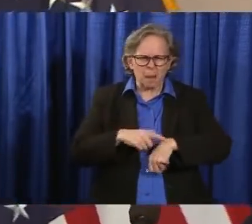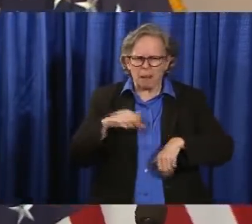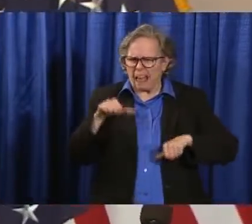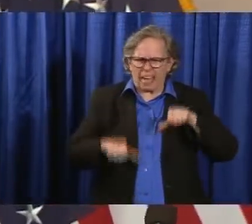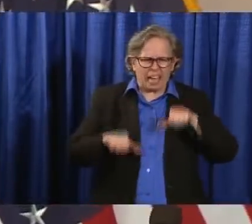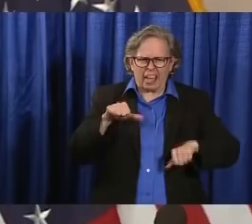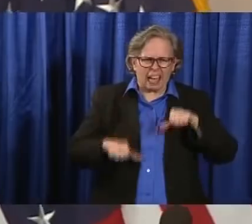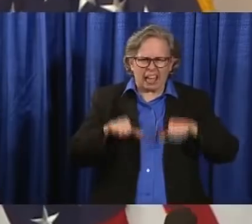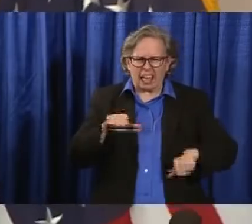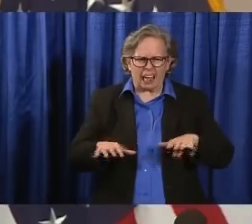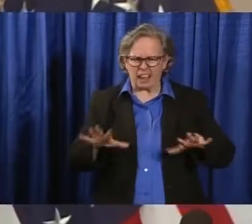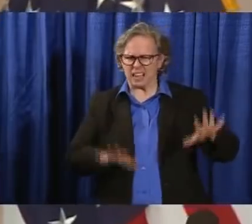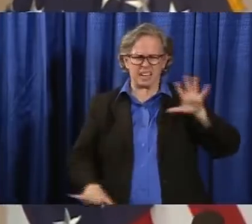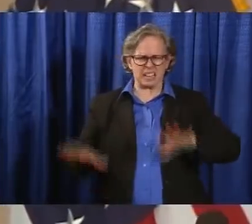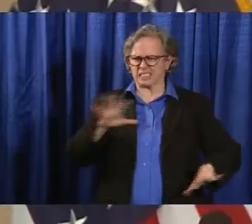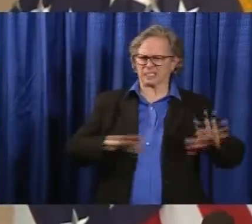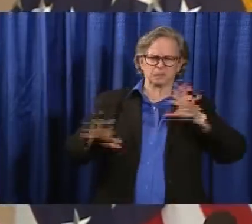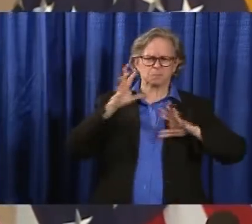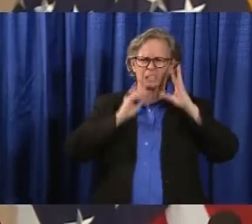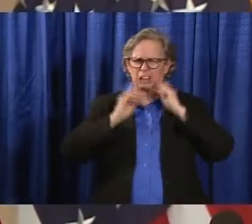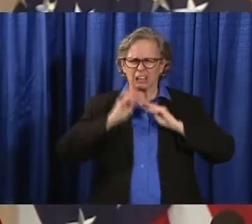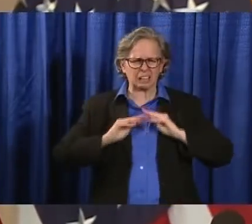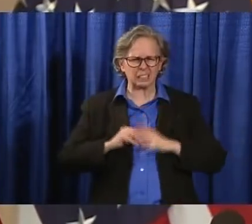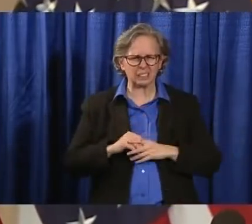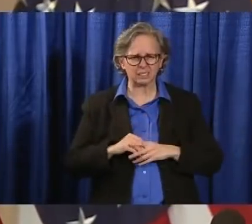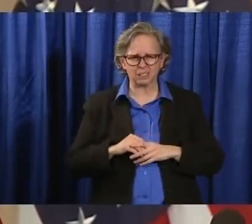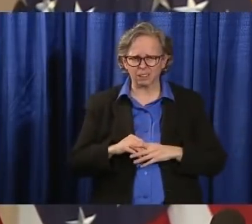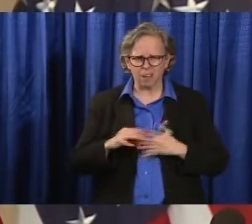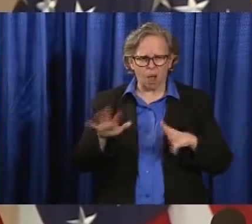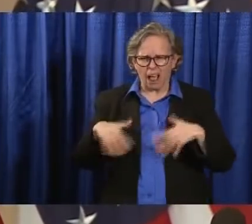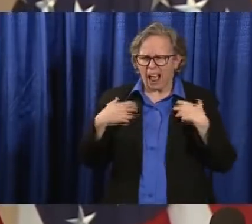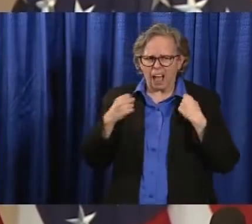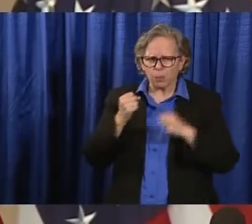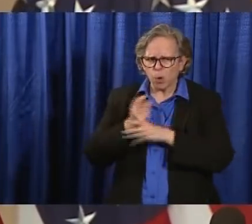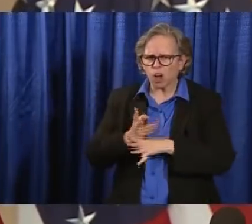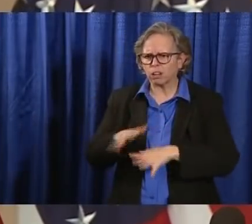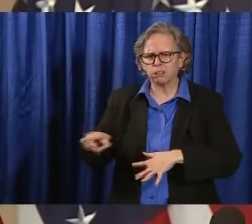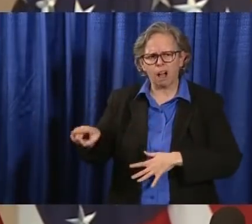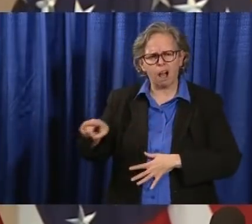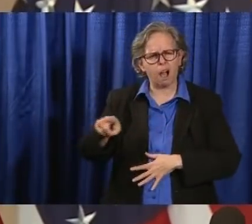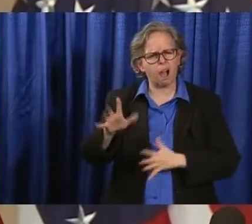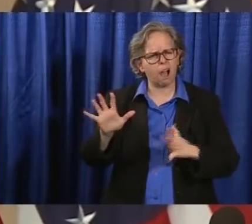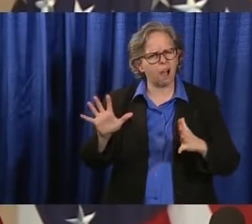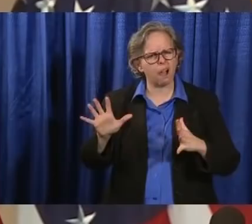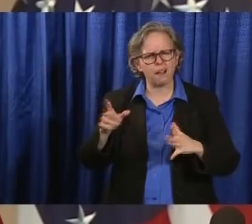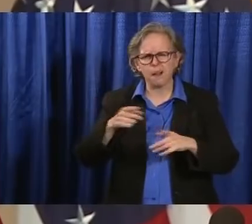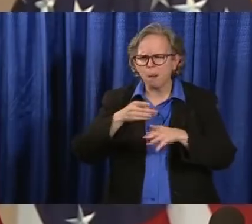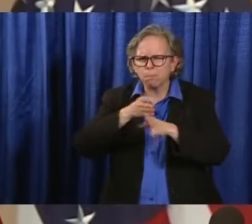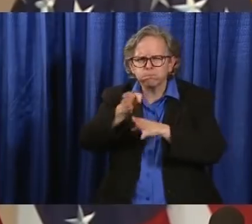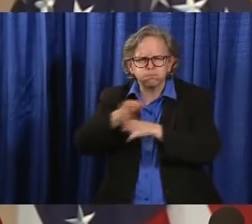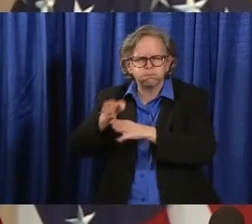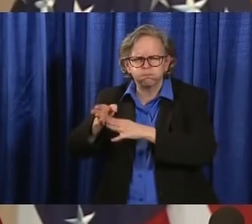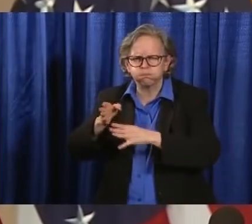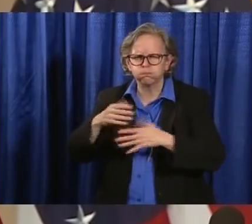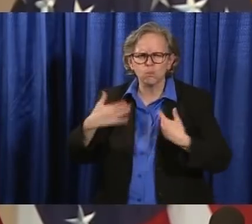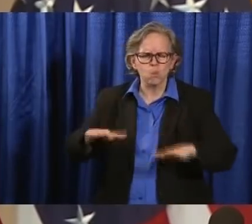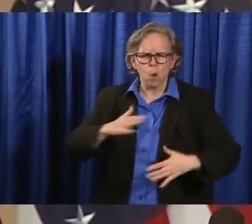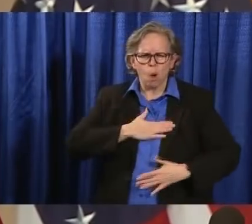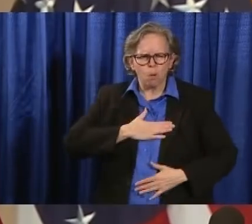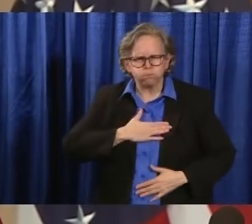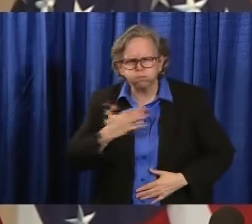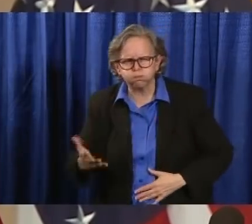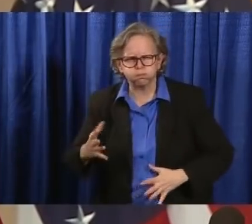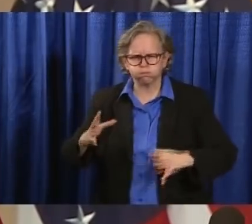right now. To all the health workers who, in all the fields that are putting themselves out there to help